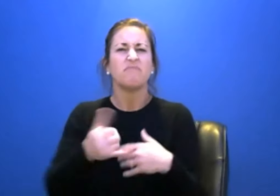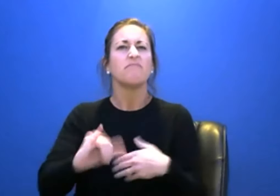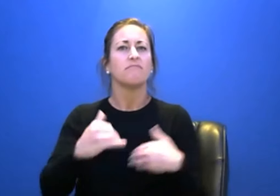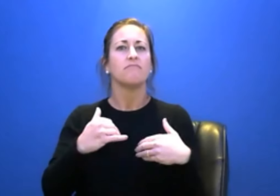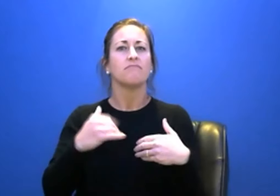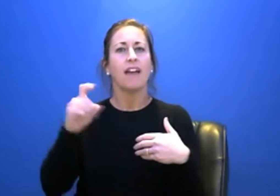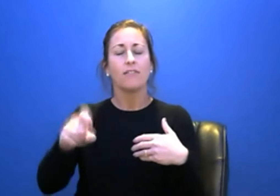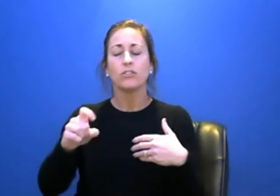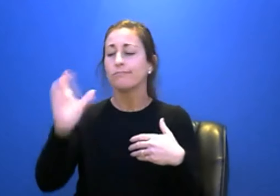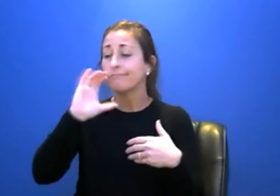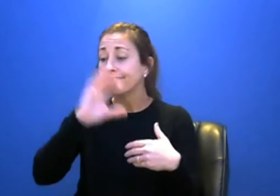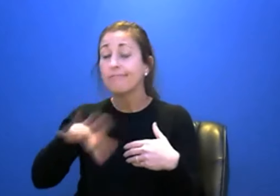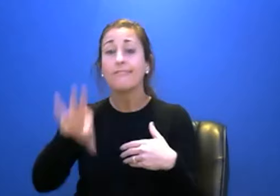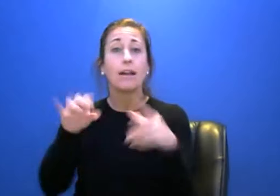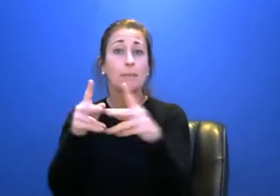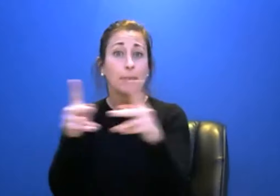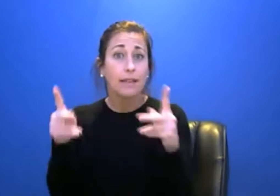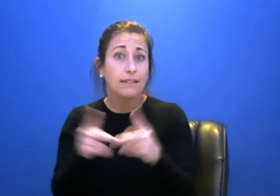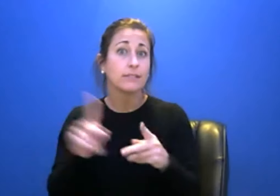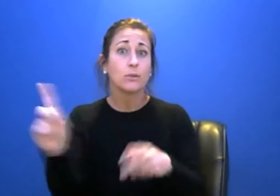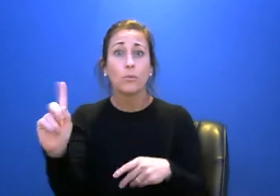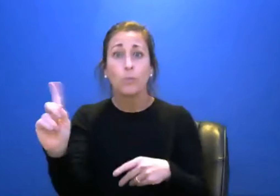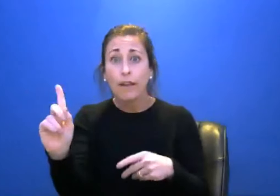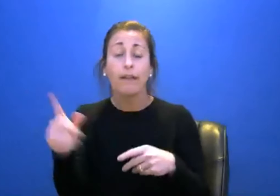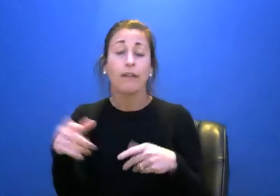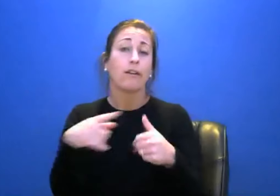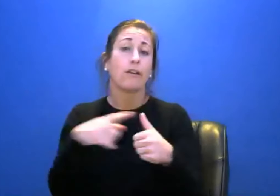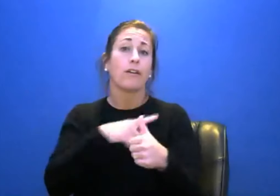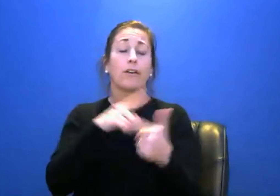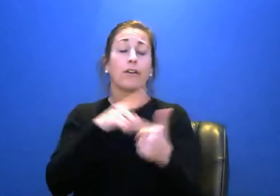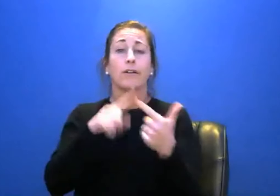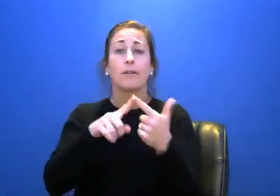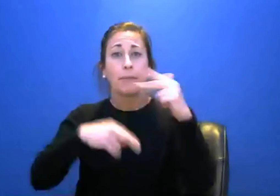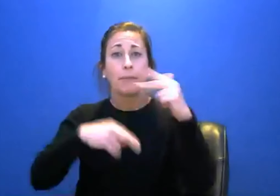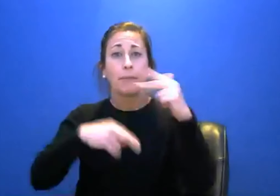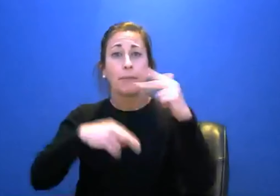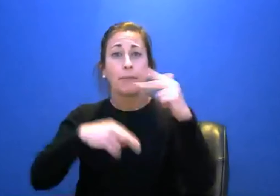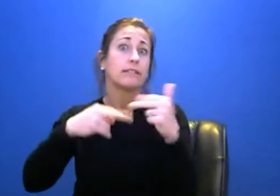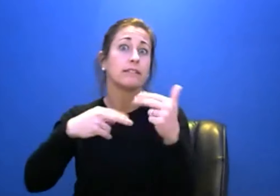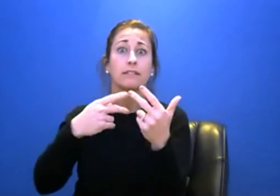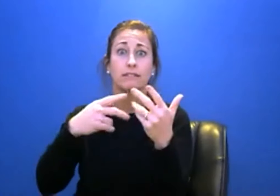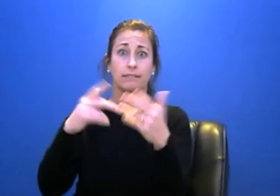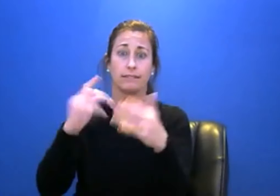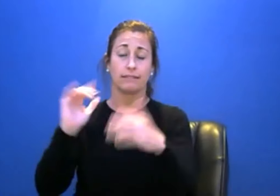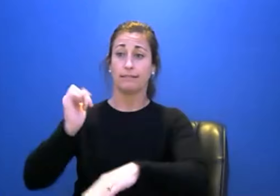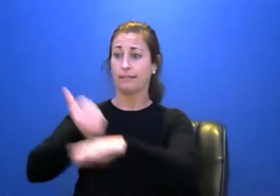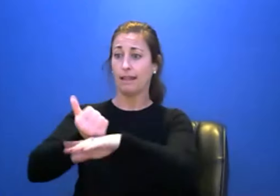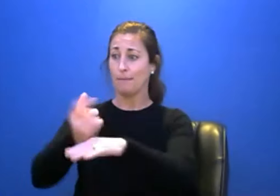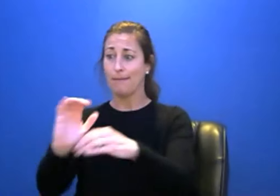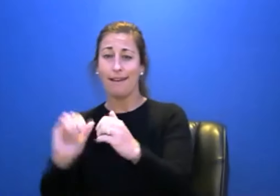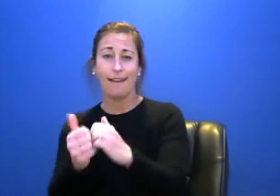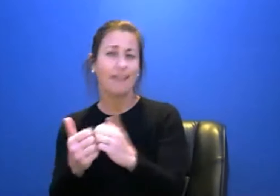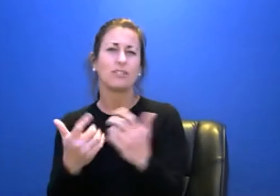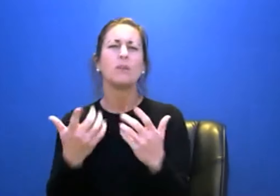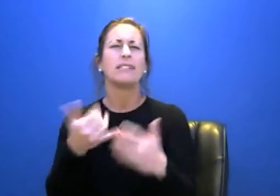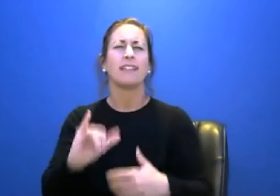to find location. We still also have to build the campus. So we're still looking at 2 years